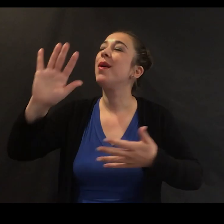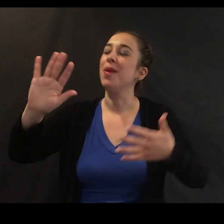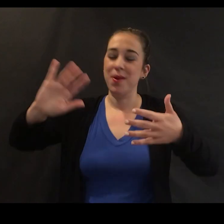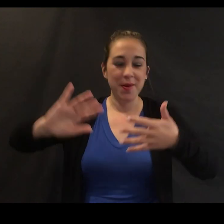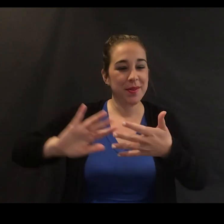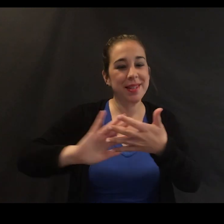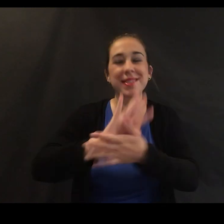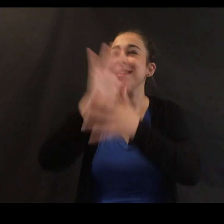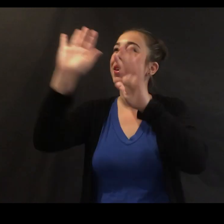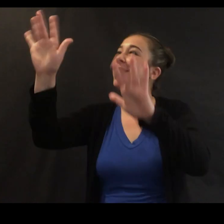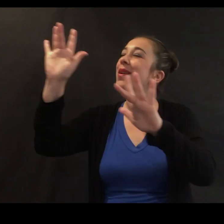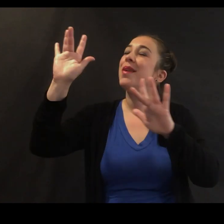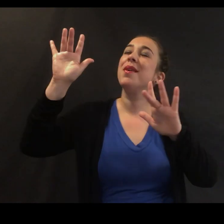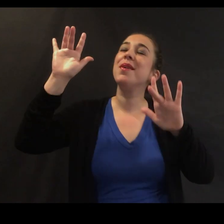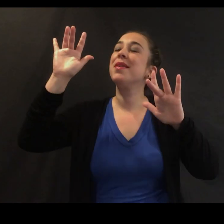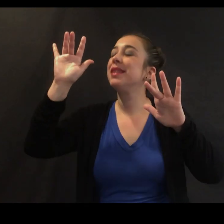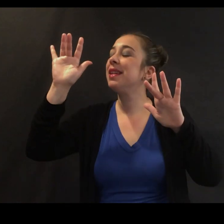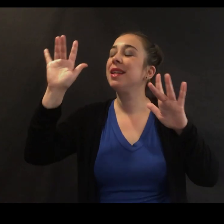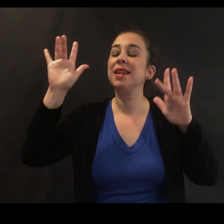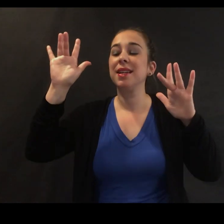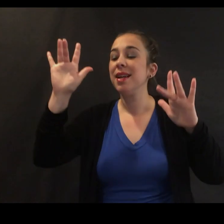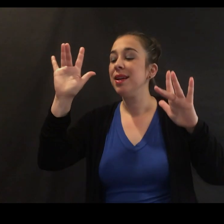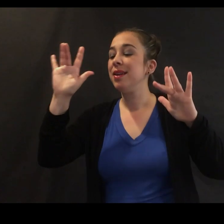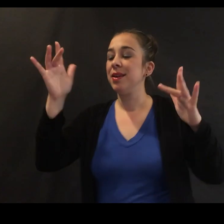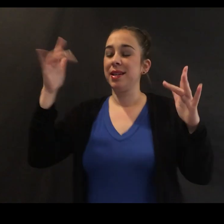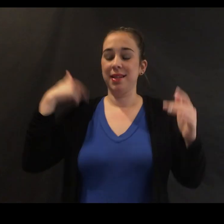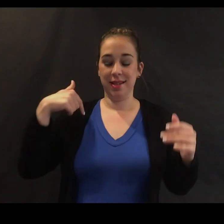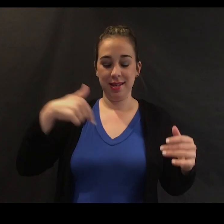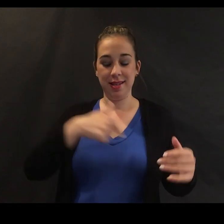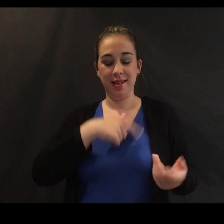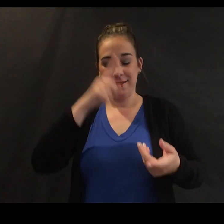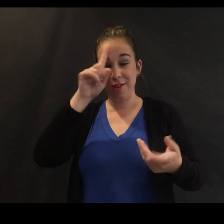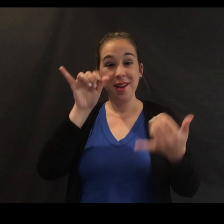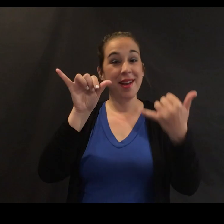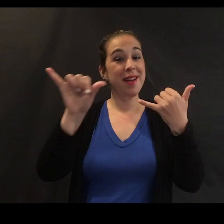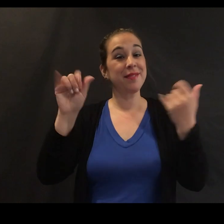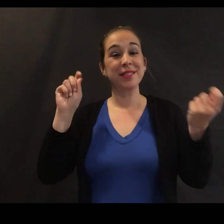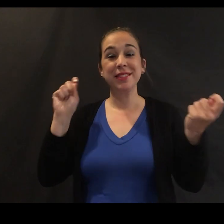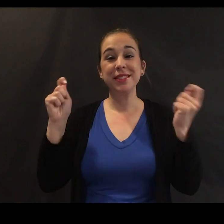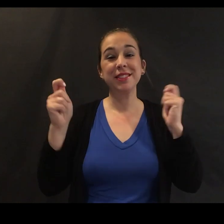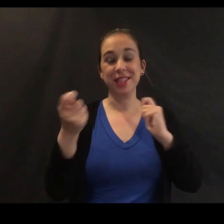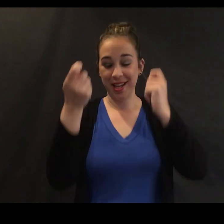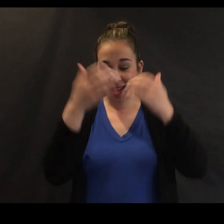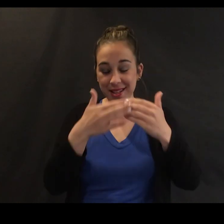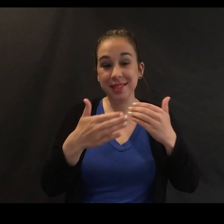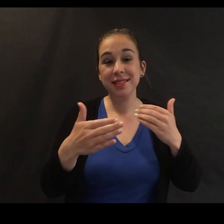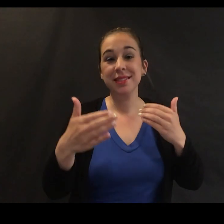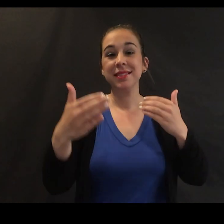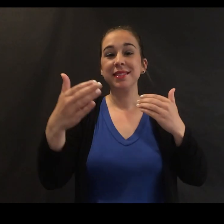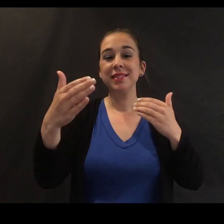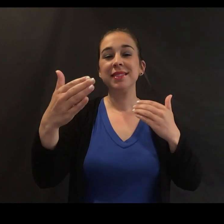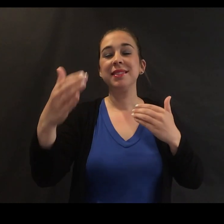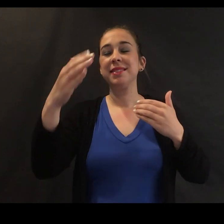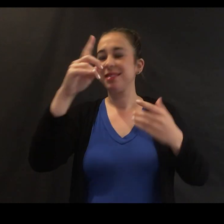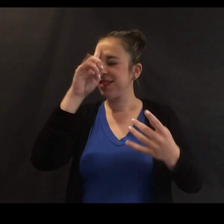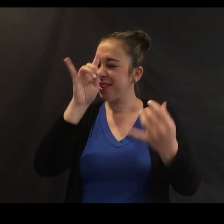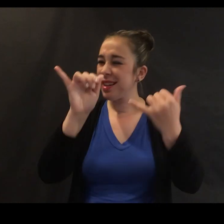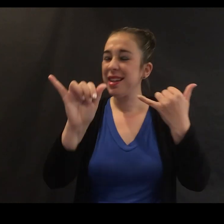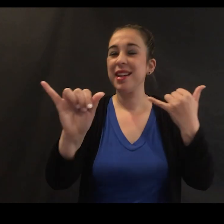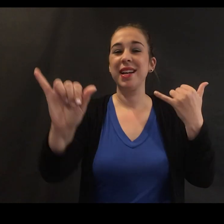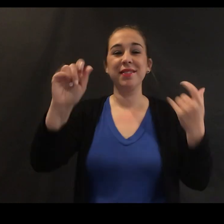to glory to glory. We're forever changed,